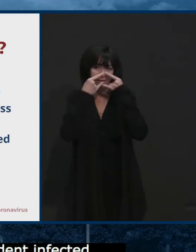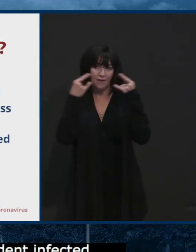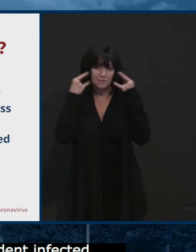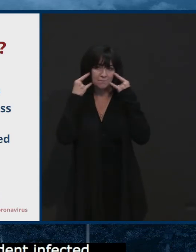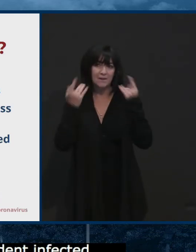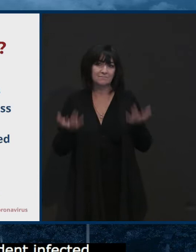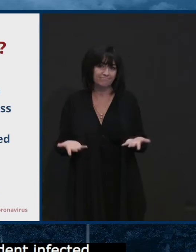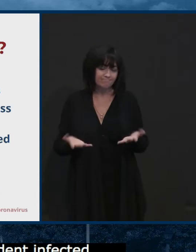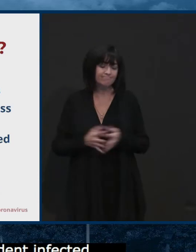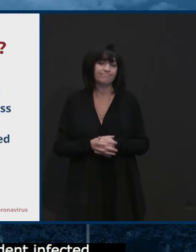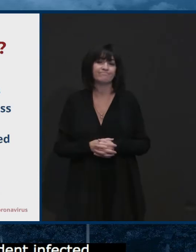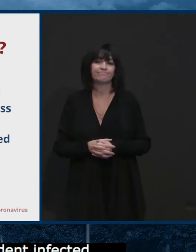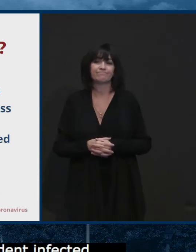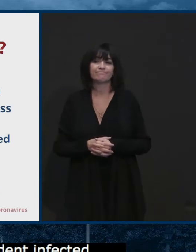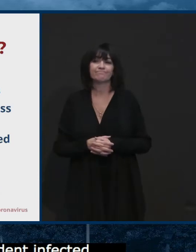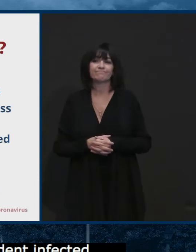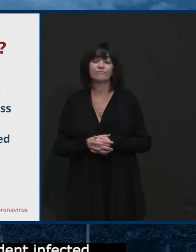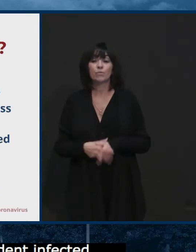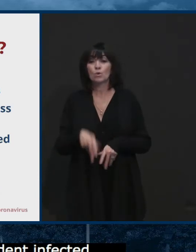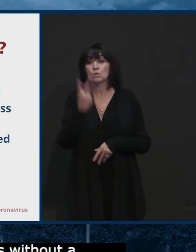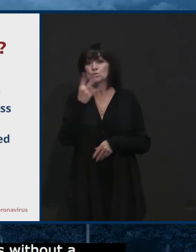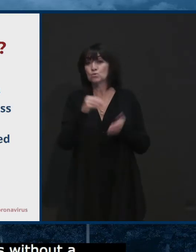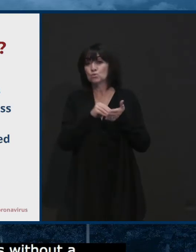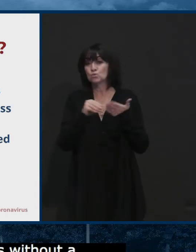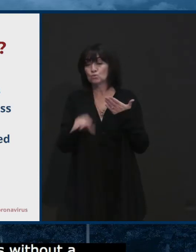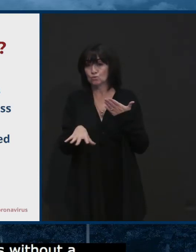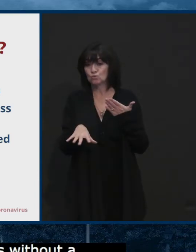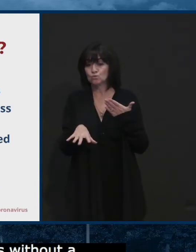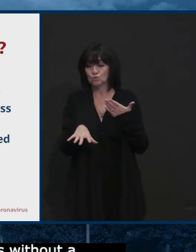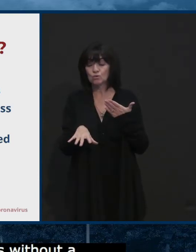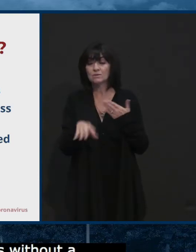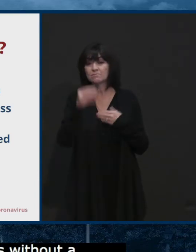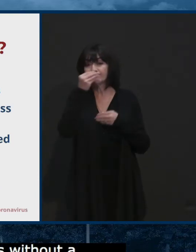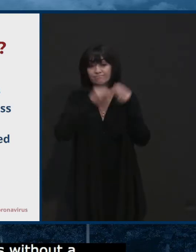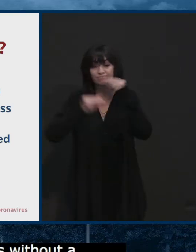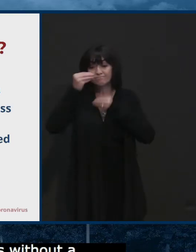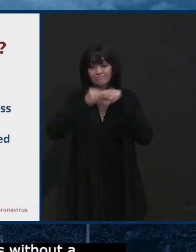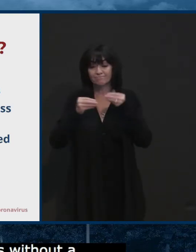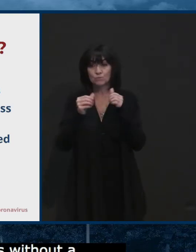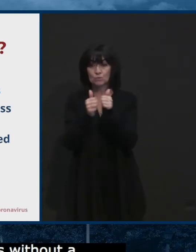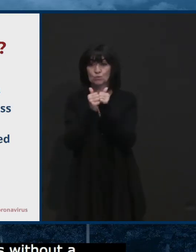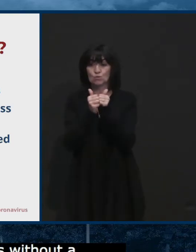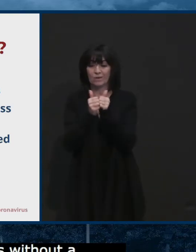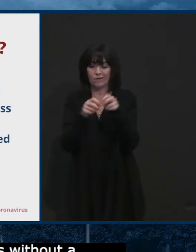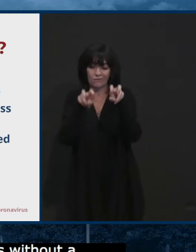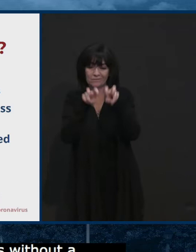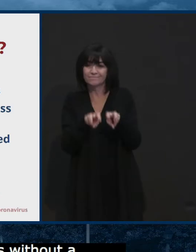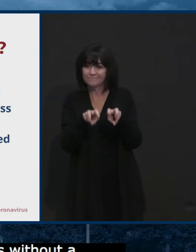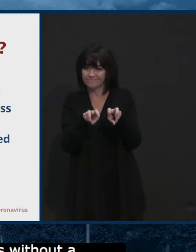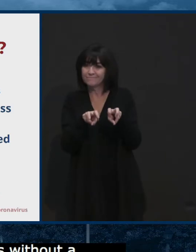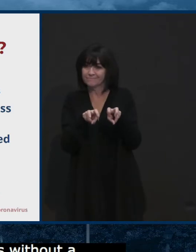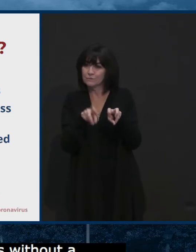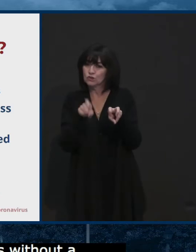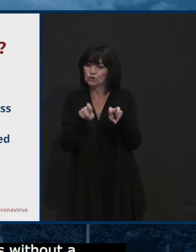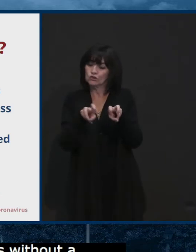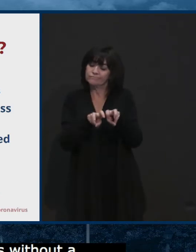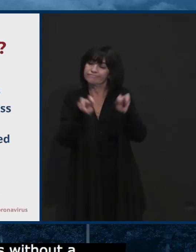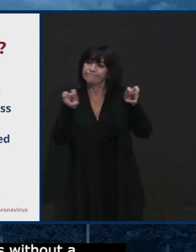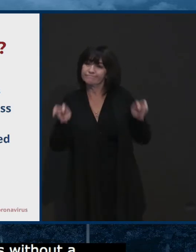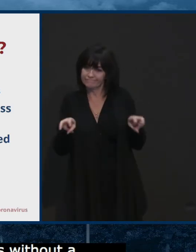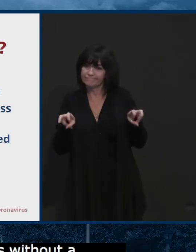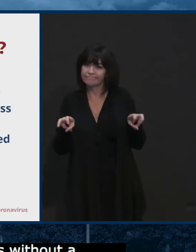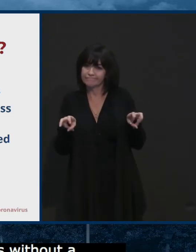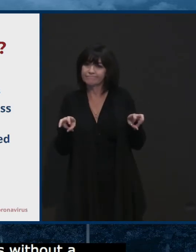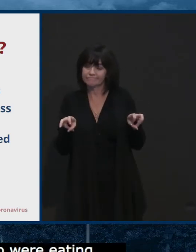example of 2 students who were eating together and not socially distanced. So that is likely how